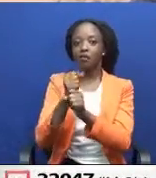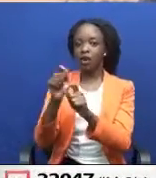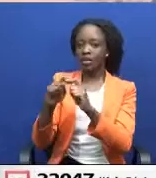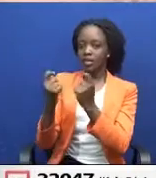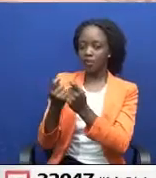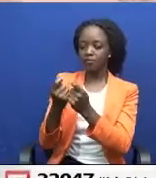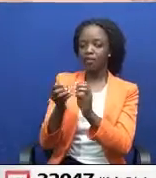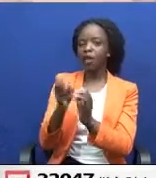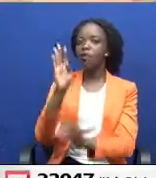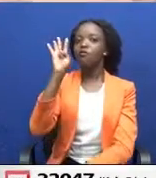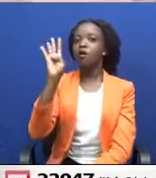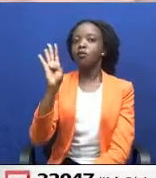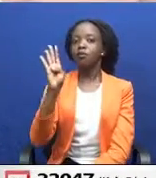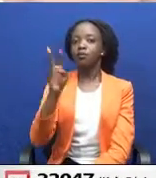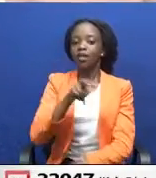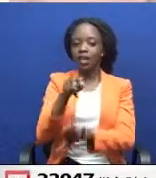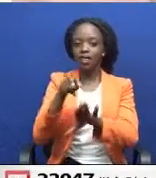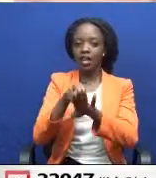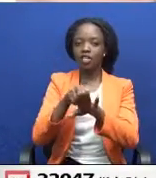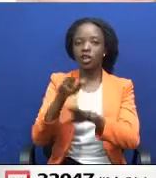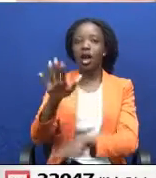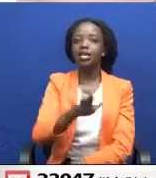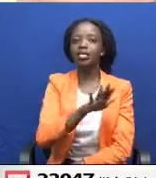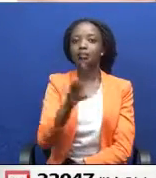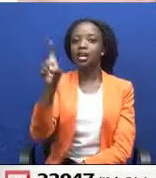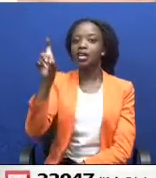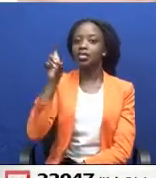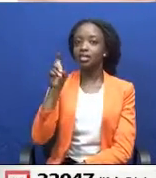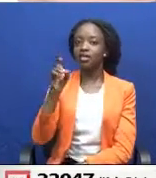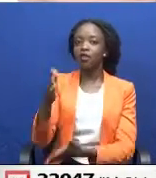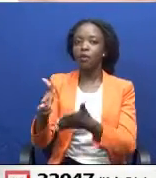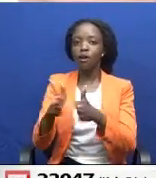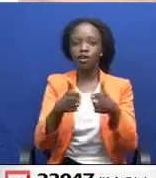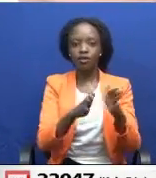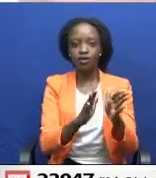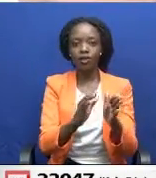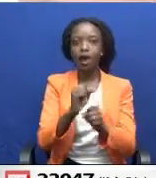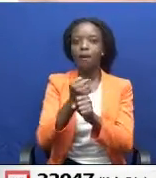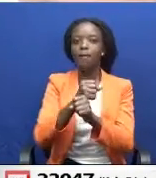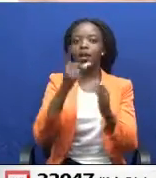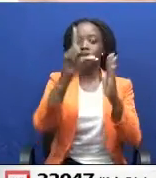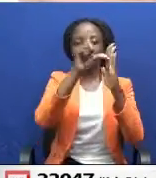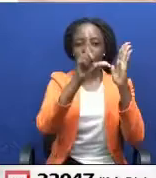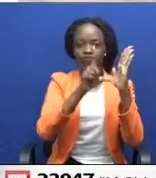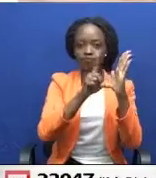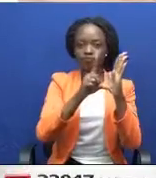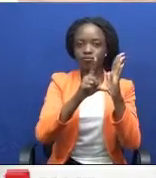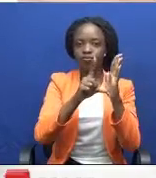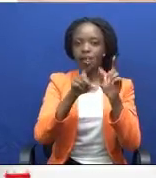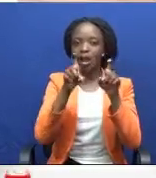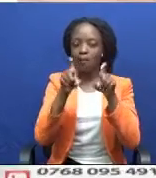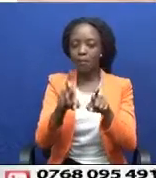4, the National Assembly and Executive operationalize the Judiciary Fund as required by the